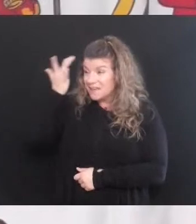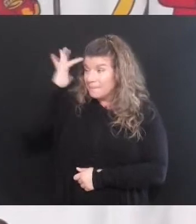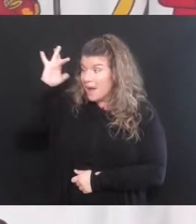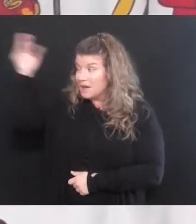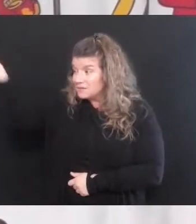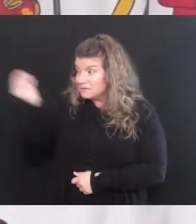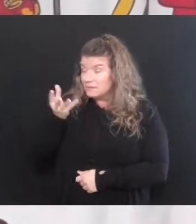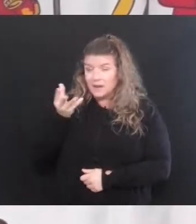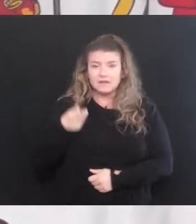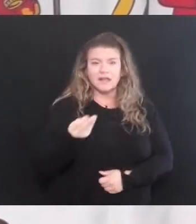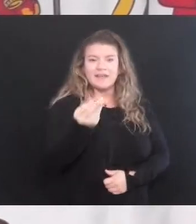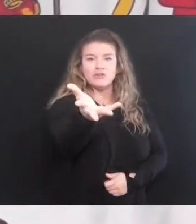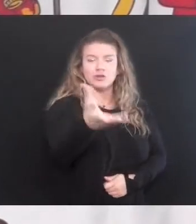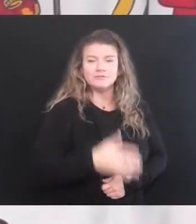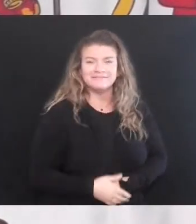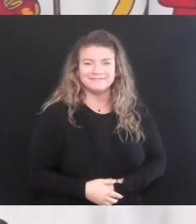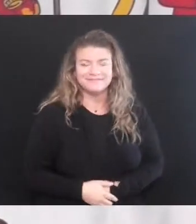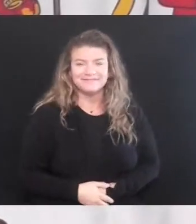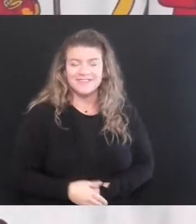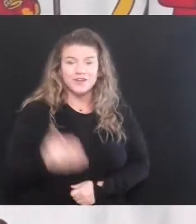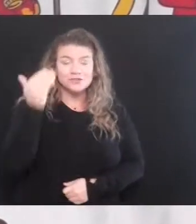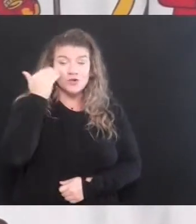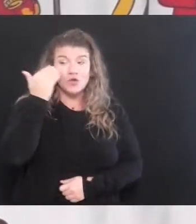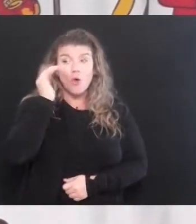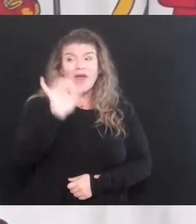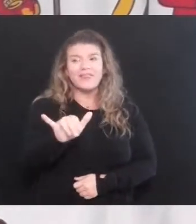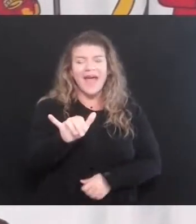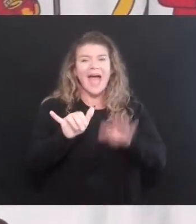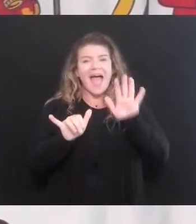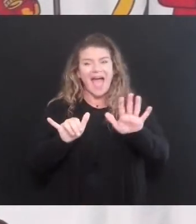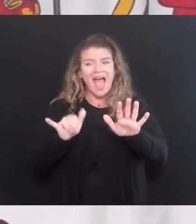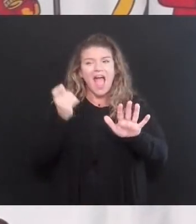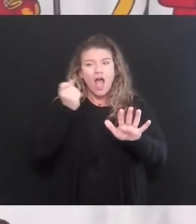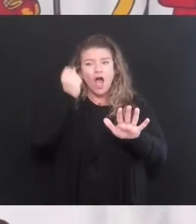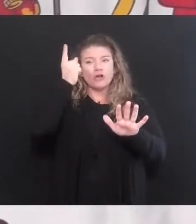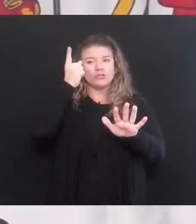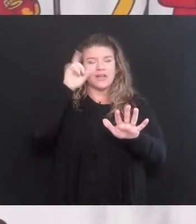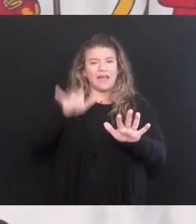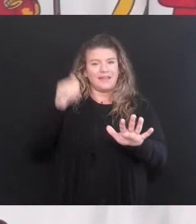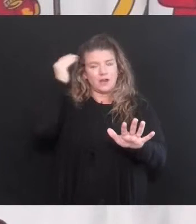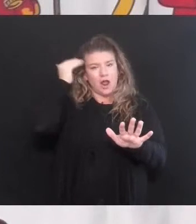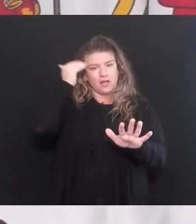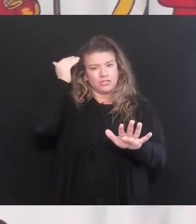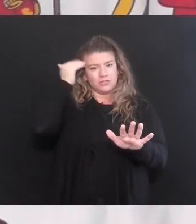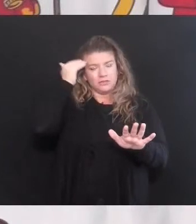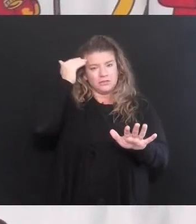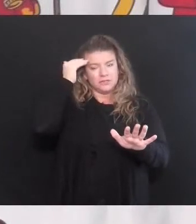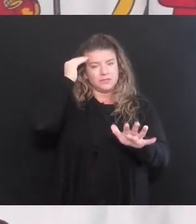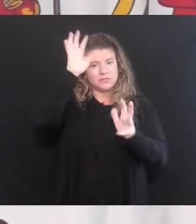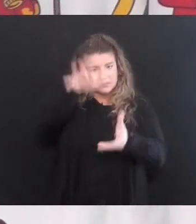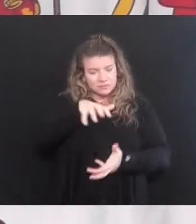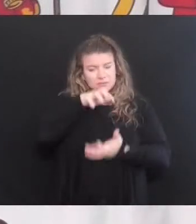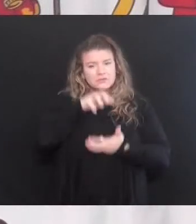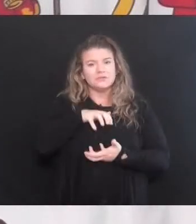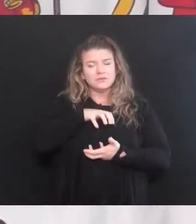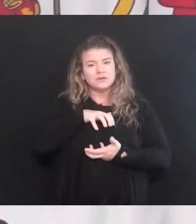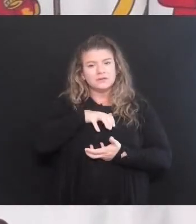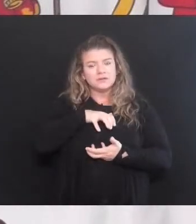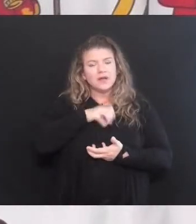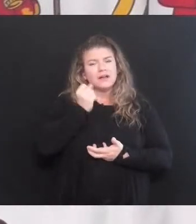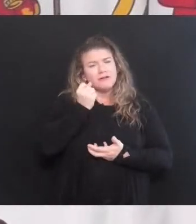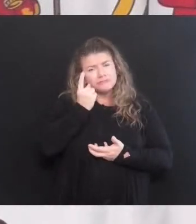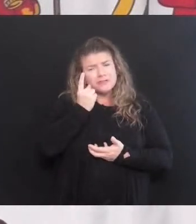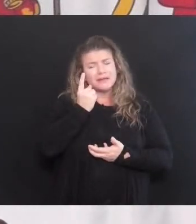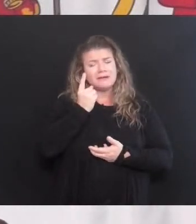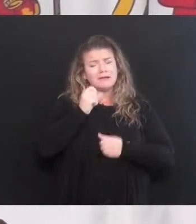knowledge. And so with all that, take his knowledge. Take his knowledge. Take all of our knowledge. Let's just keep